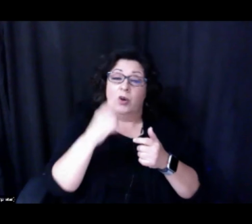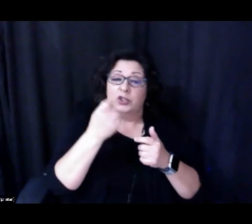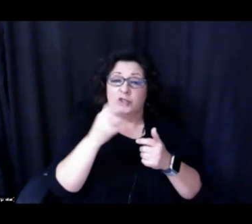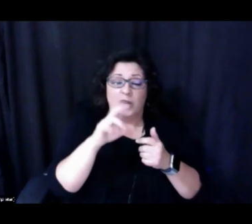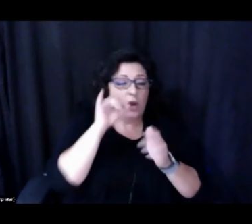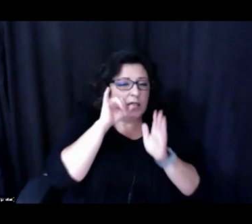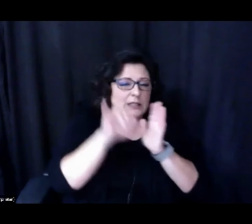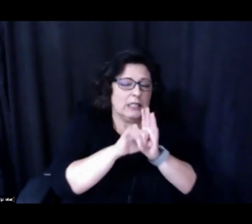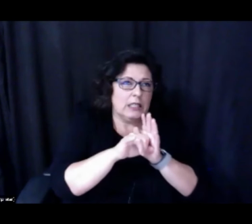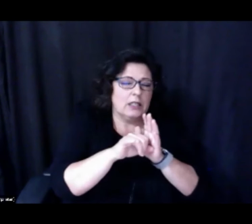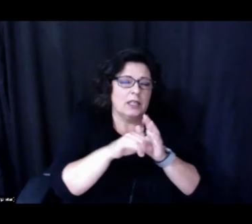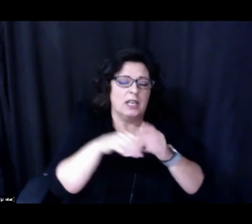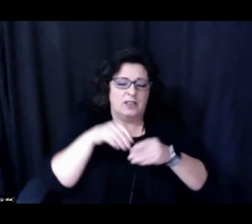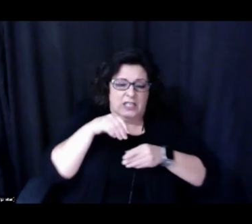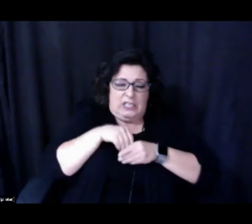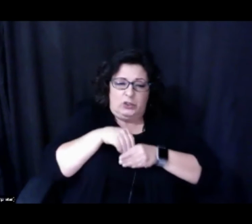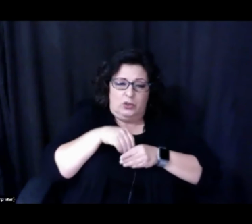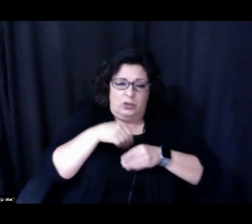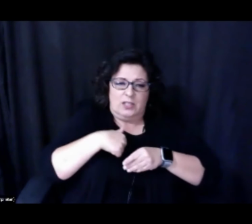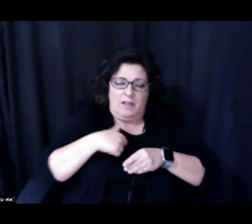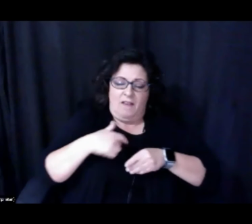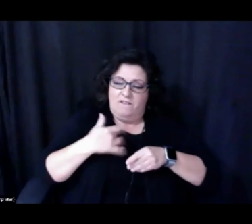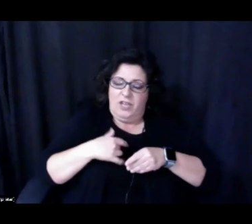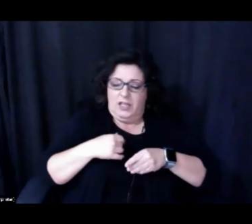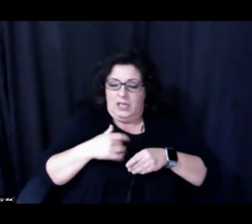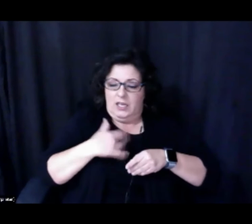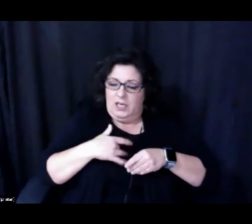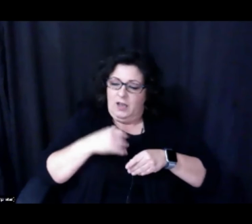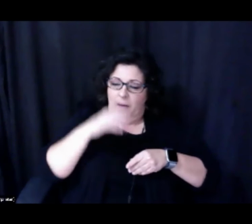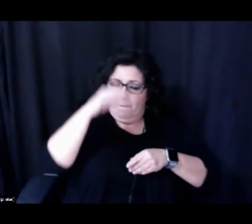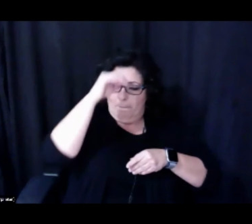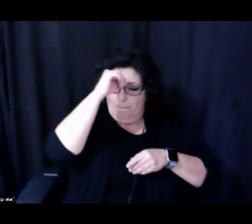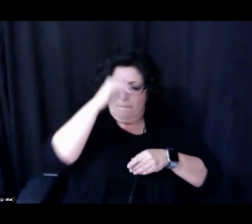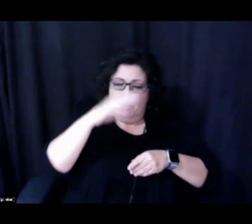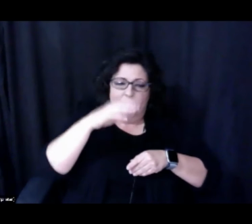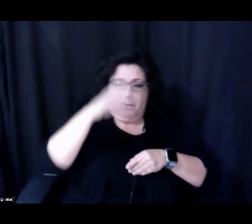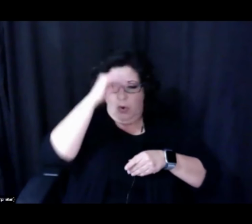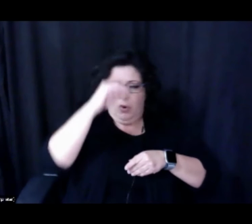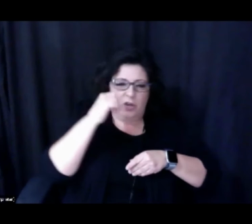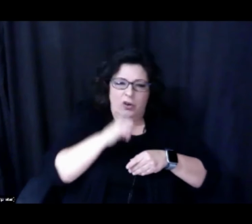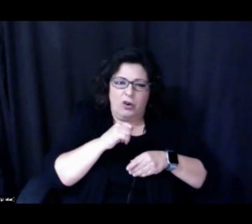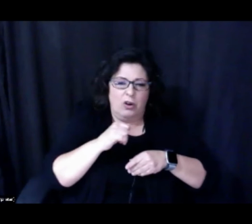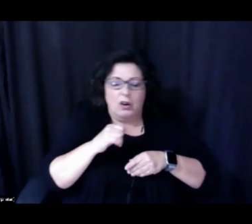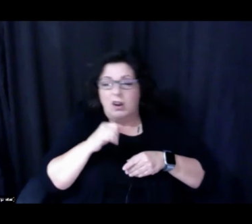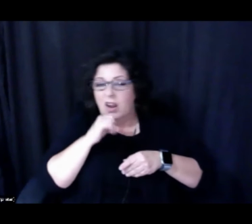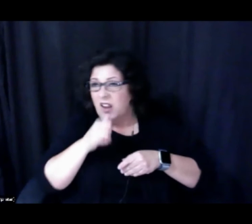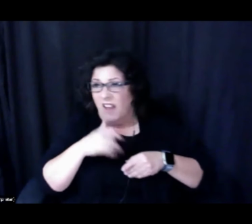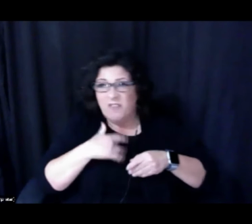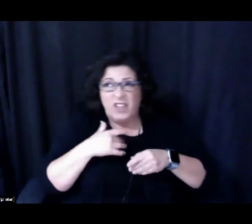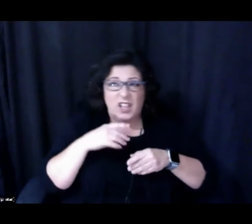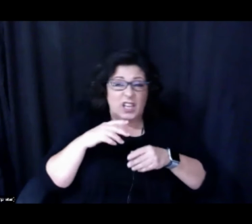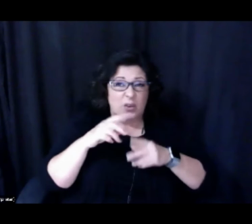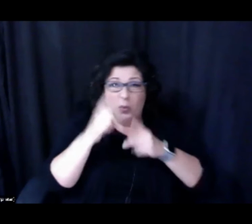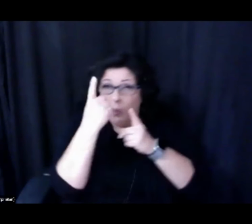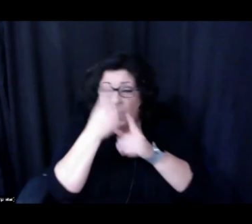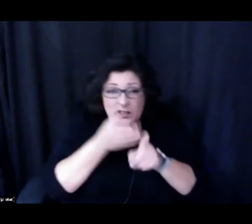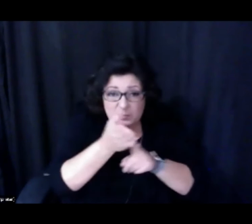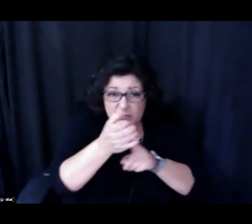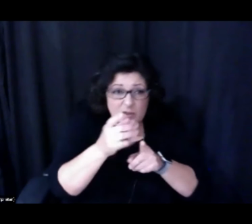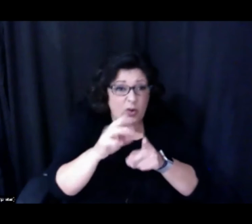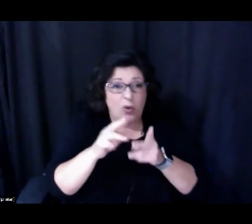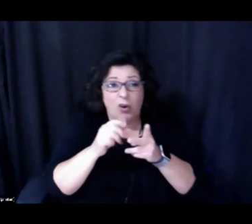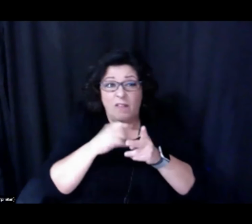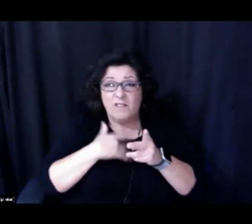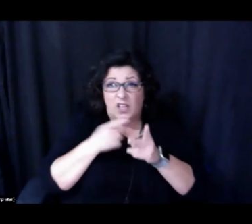one's internal sense of being male, female, neither of these, both, or other genders, right? So